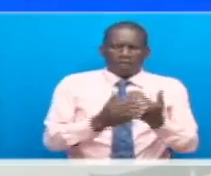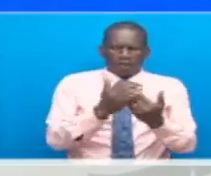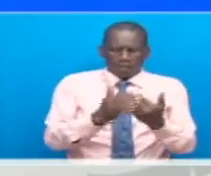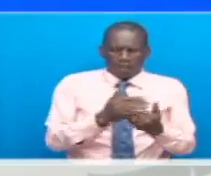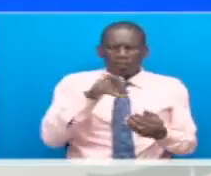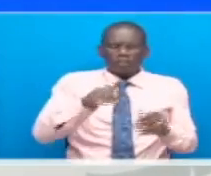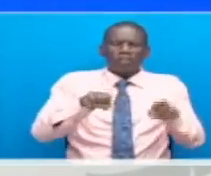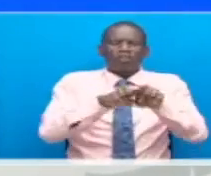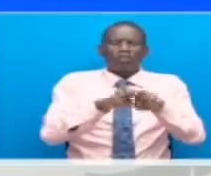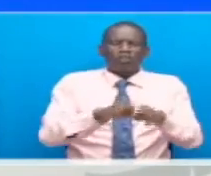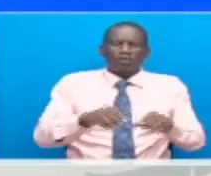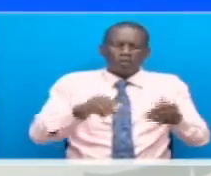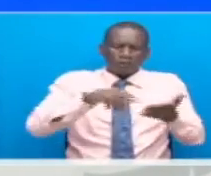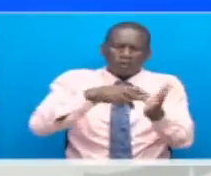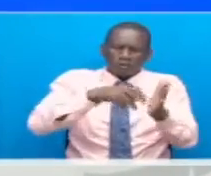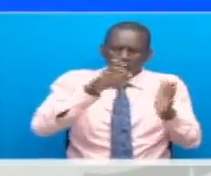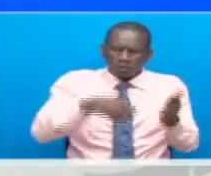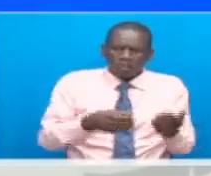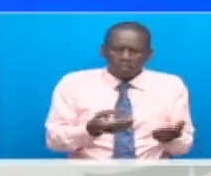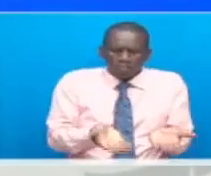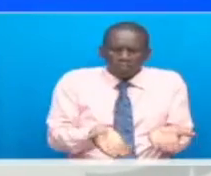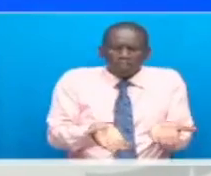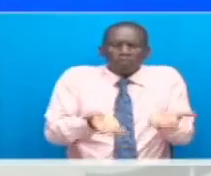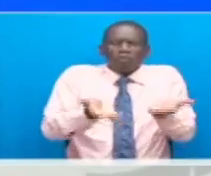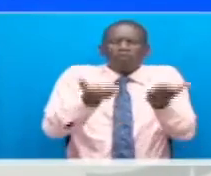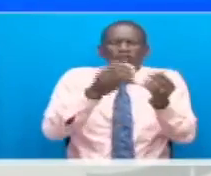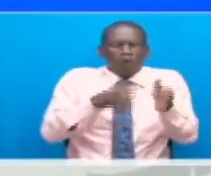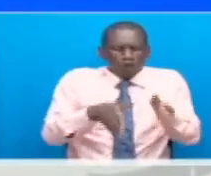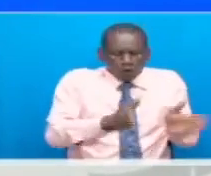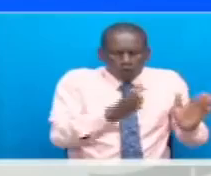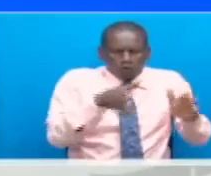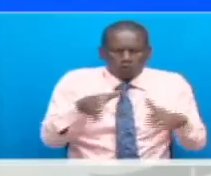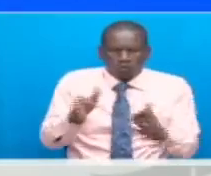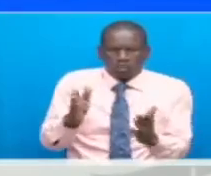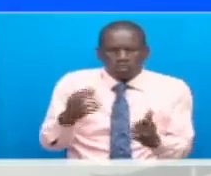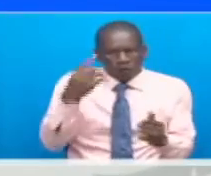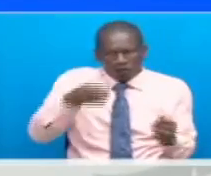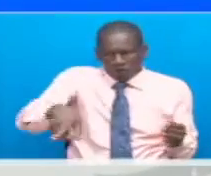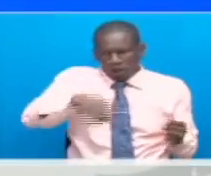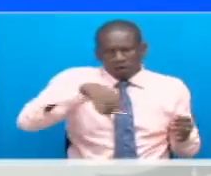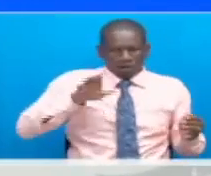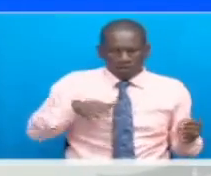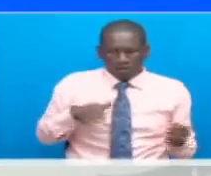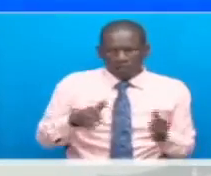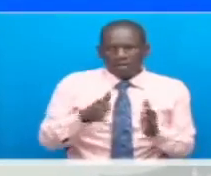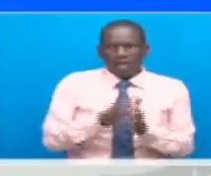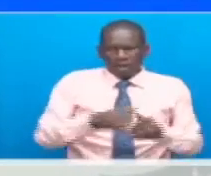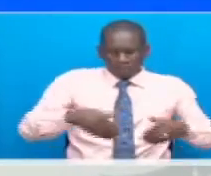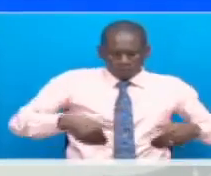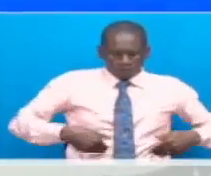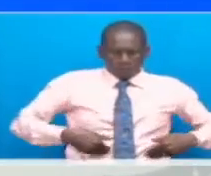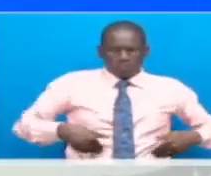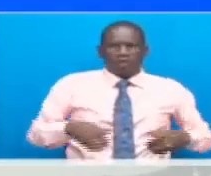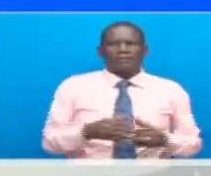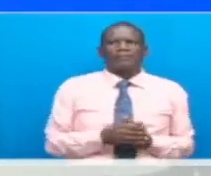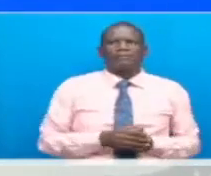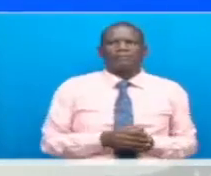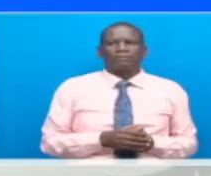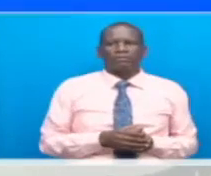It also means increased opportunities for our women and our youth.